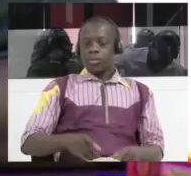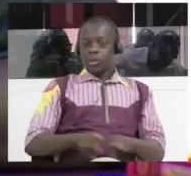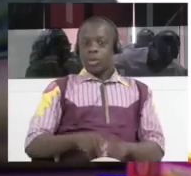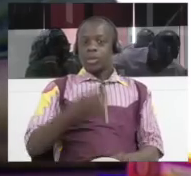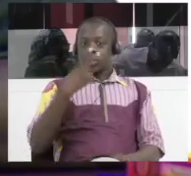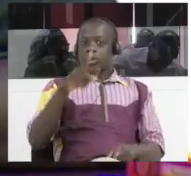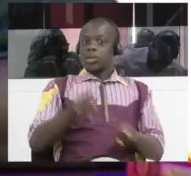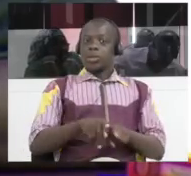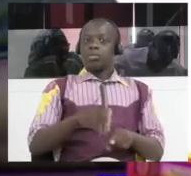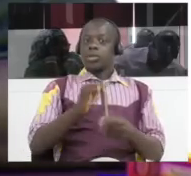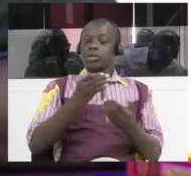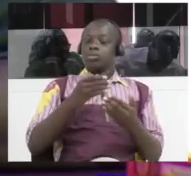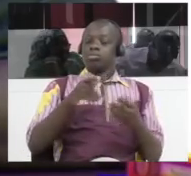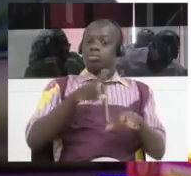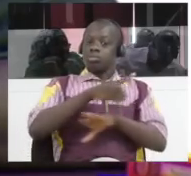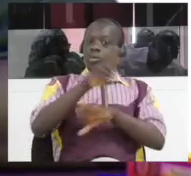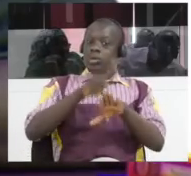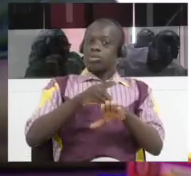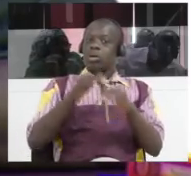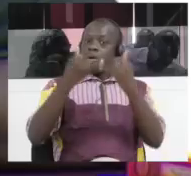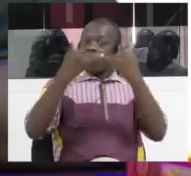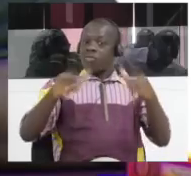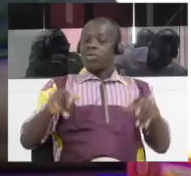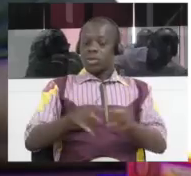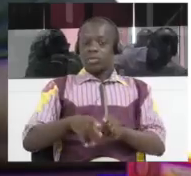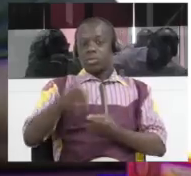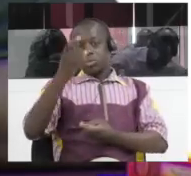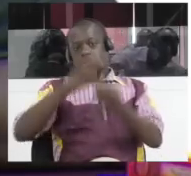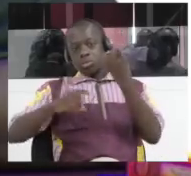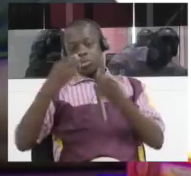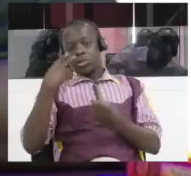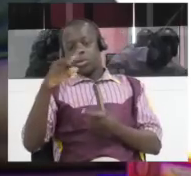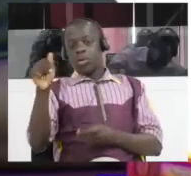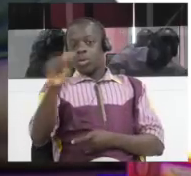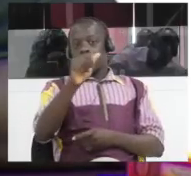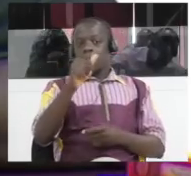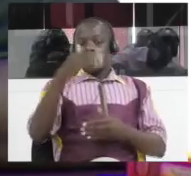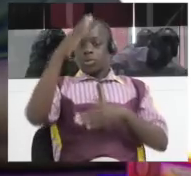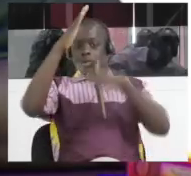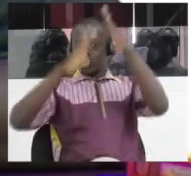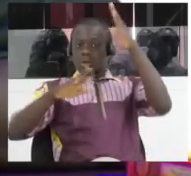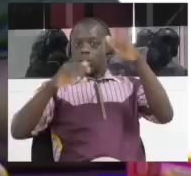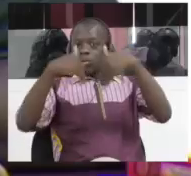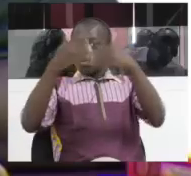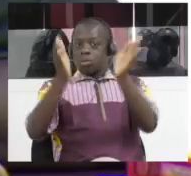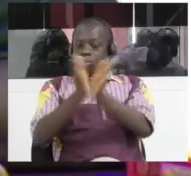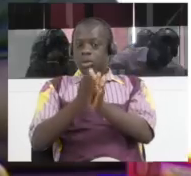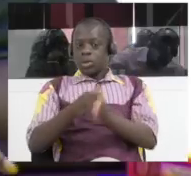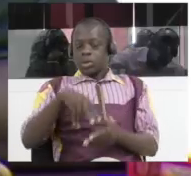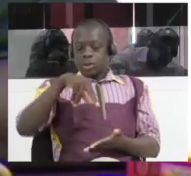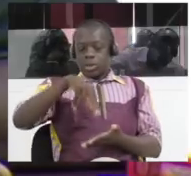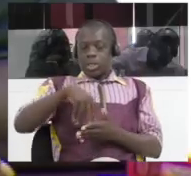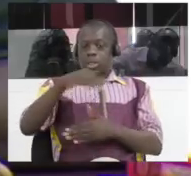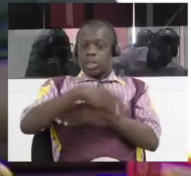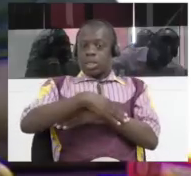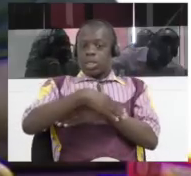Fajara, we met that the camp has already fallen, and then we met another set of soldiers manning the main gate to